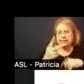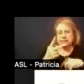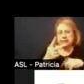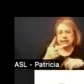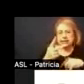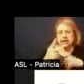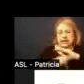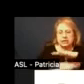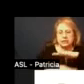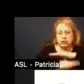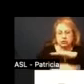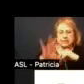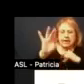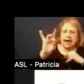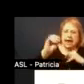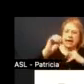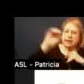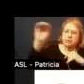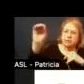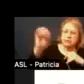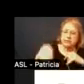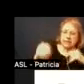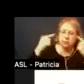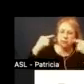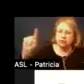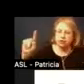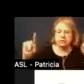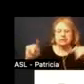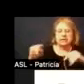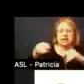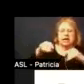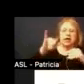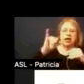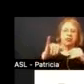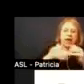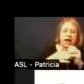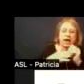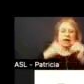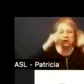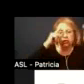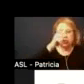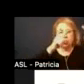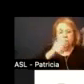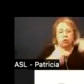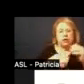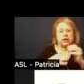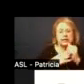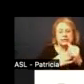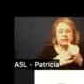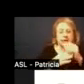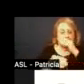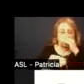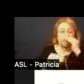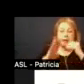um 80 proficiency and this is sort of that goal is guided by um you know sort of standard uh